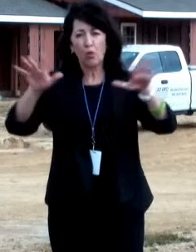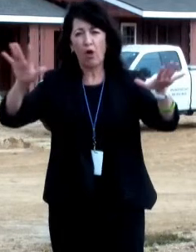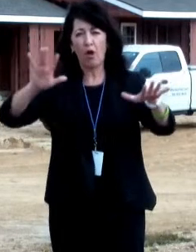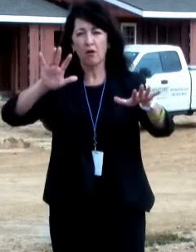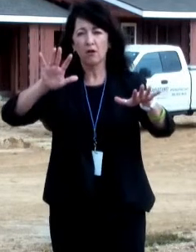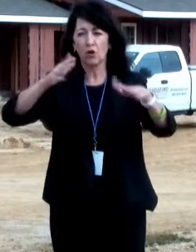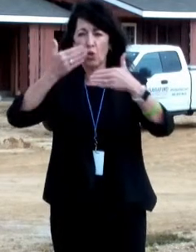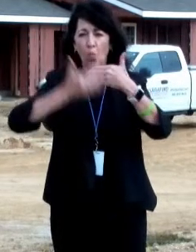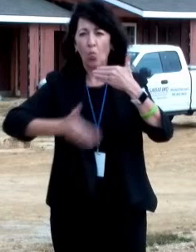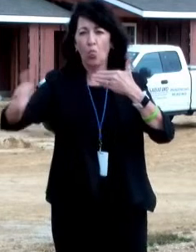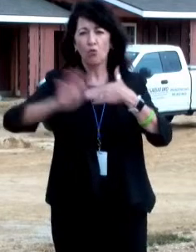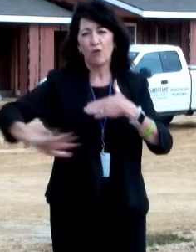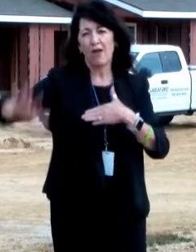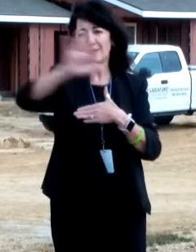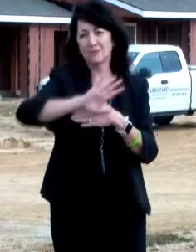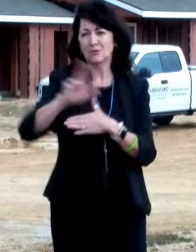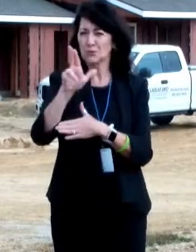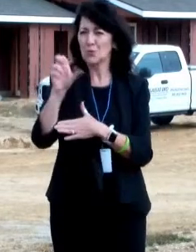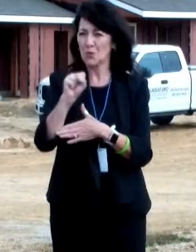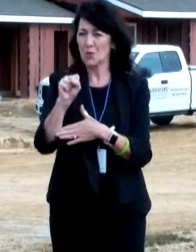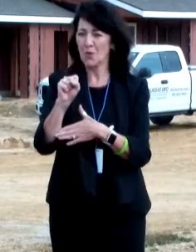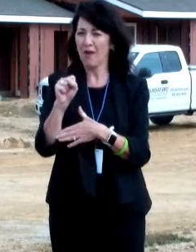I'll give a moment for that to get a round of applause.